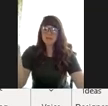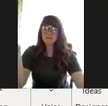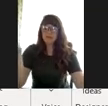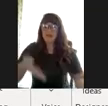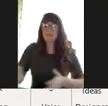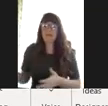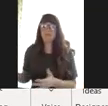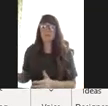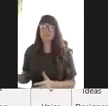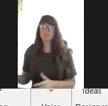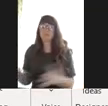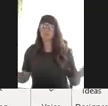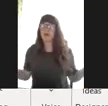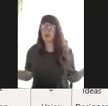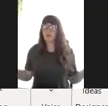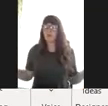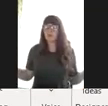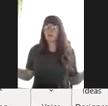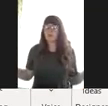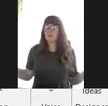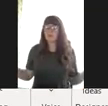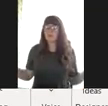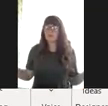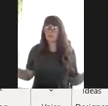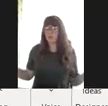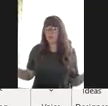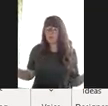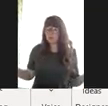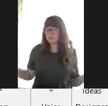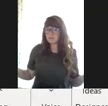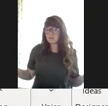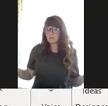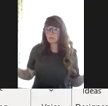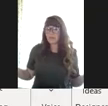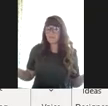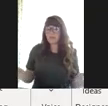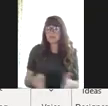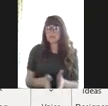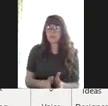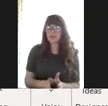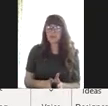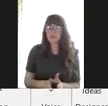Because having now been justified. So now, well,